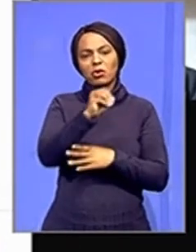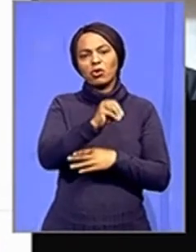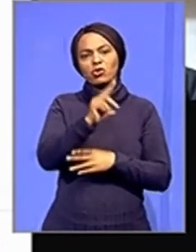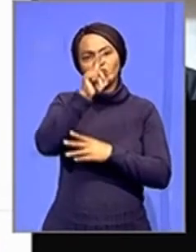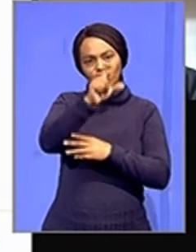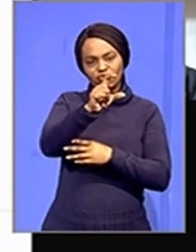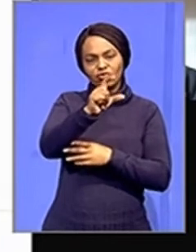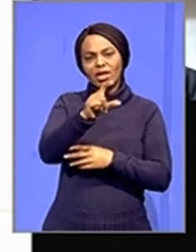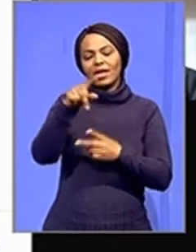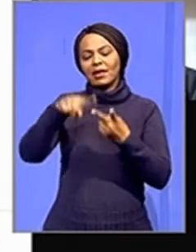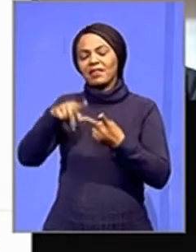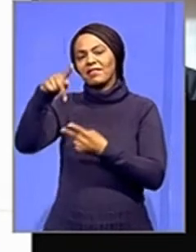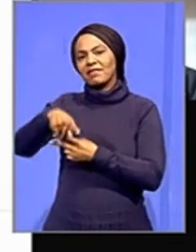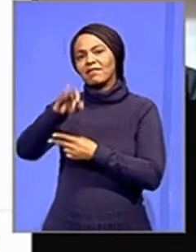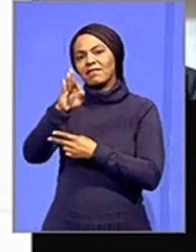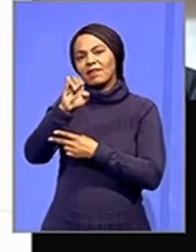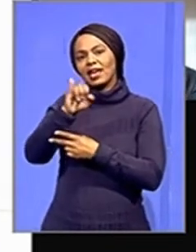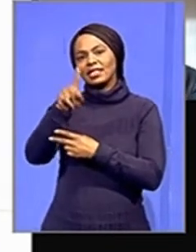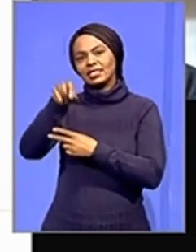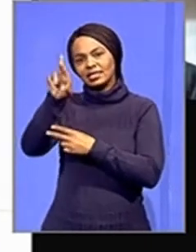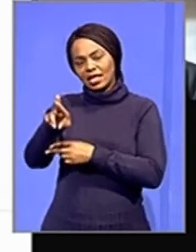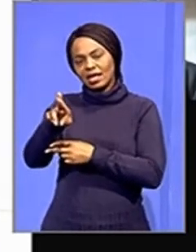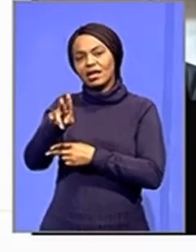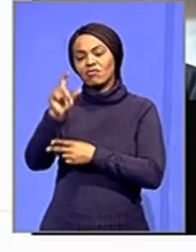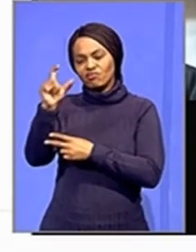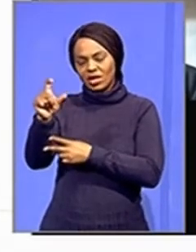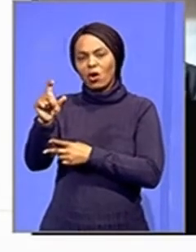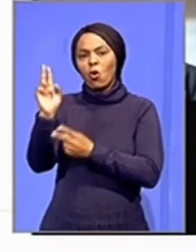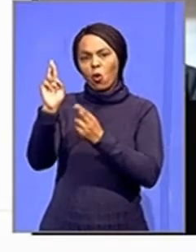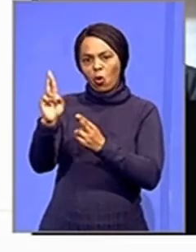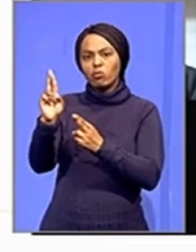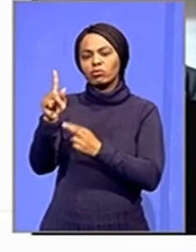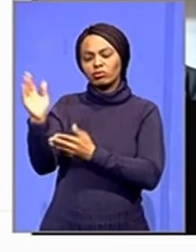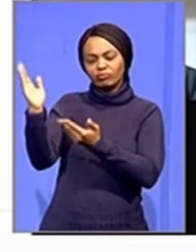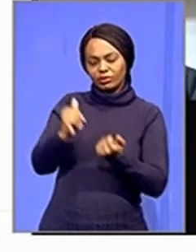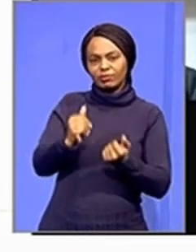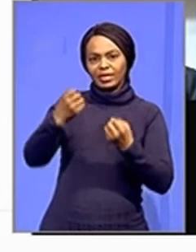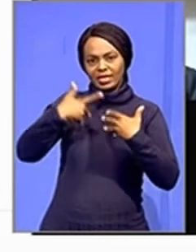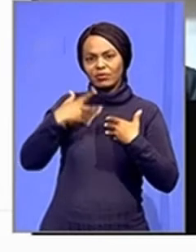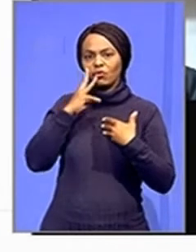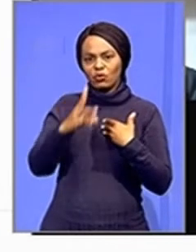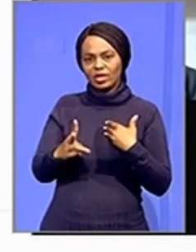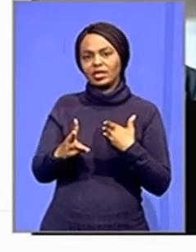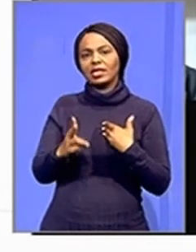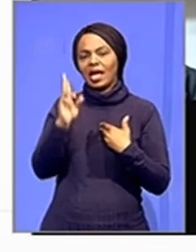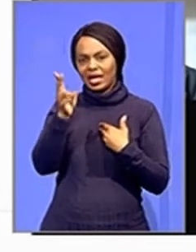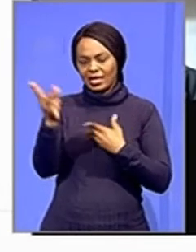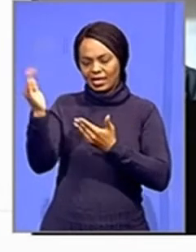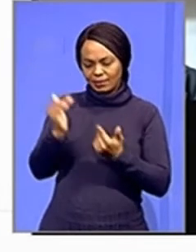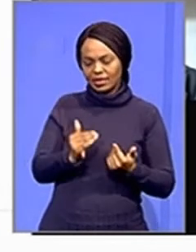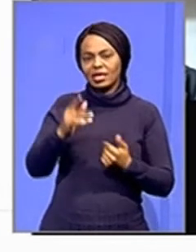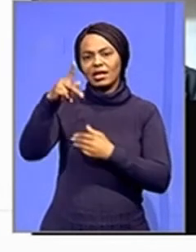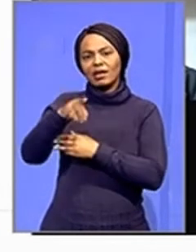Pfizer-Covax and we're hoping we're going to be able to get another Pfizer-Covax. And then in red below that the Pfizer